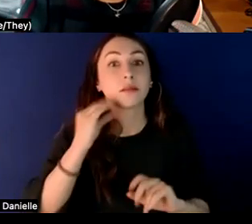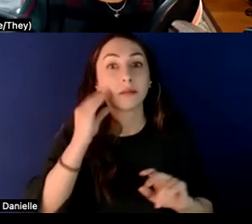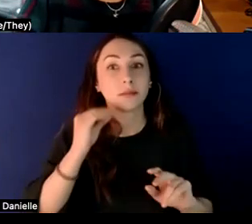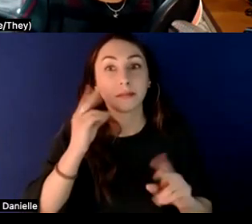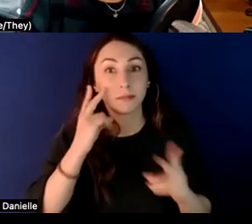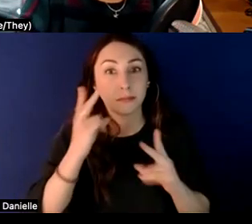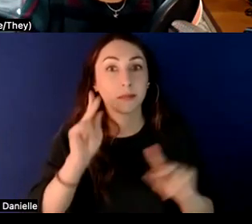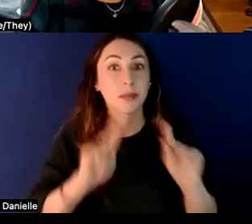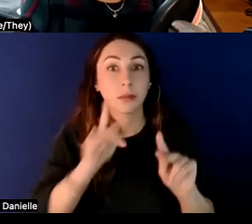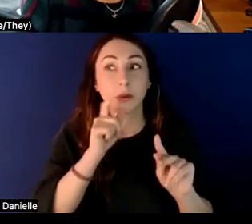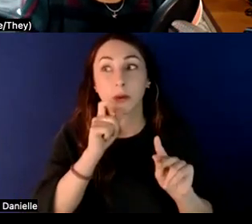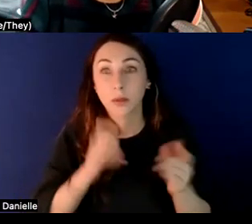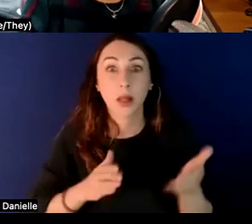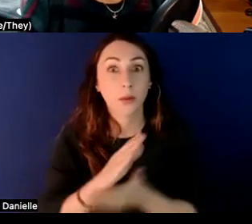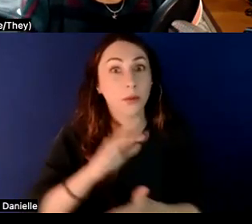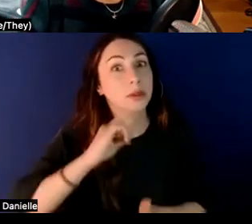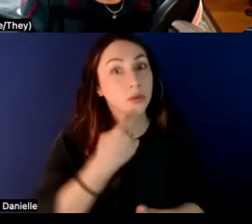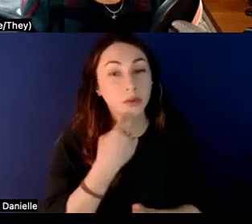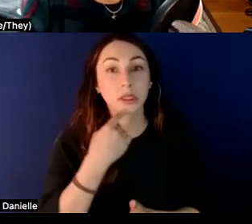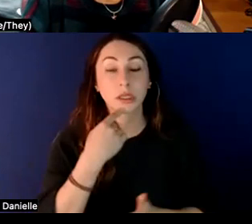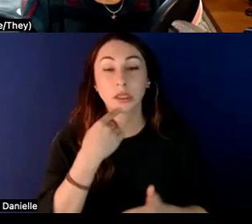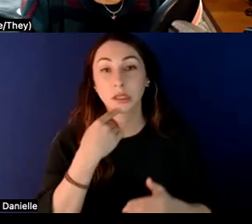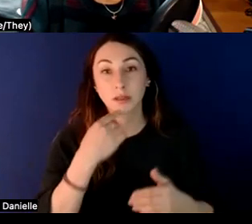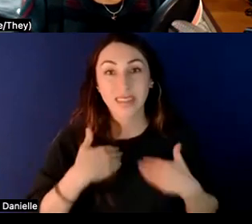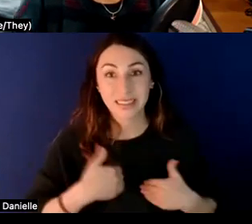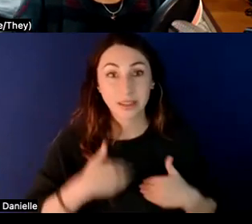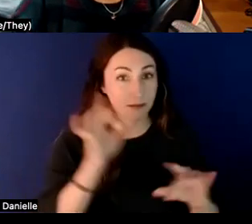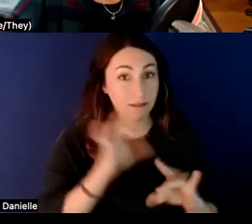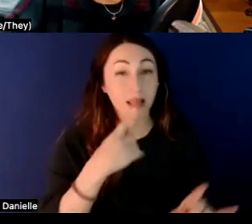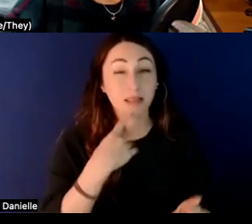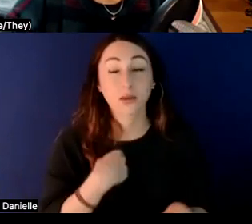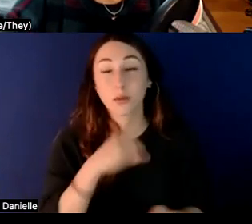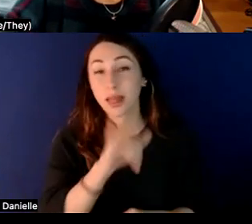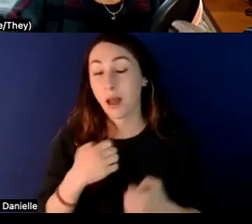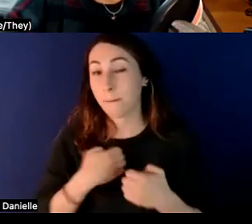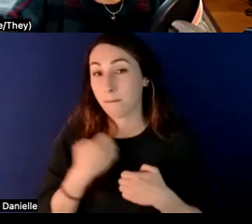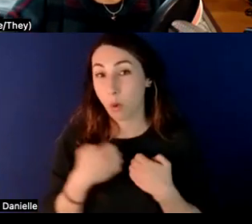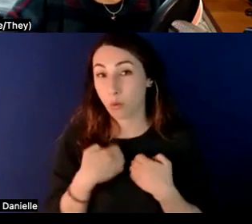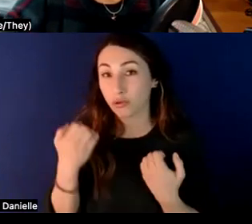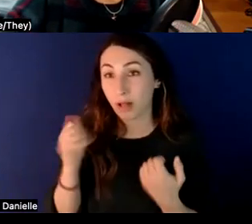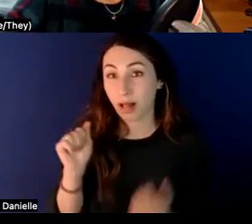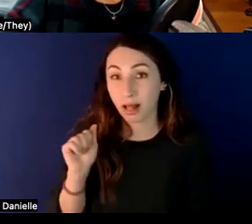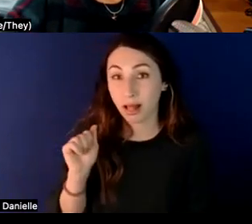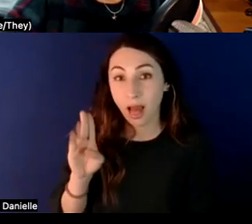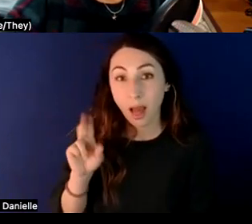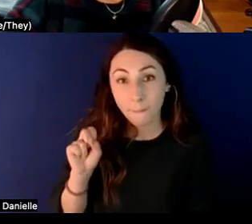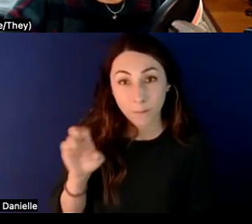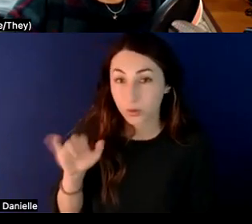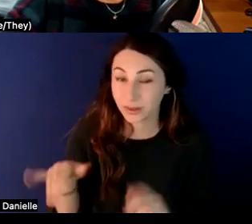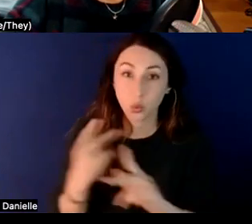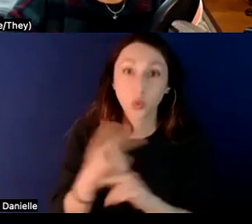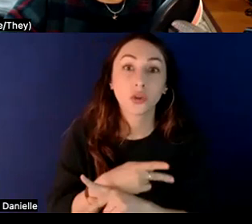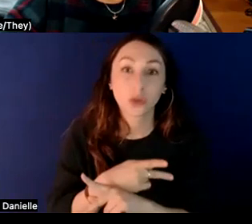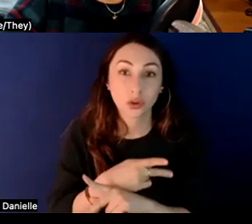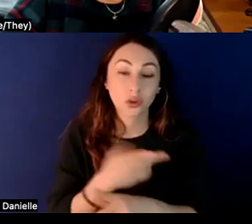serious physical violence tell me that the emotional abuse was worse. So, I mean, I can't speak for everybody on that, but I do think